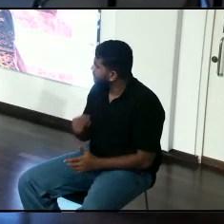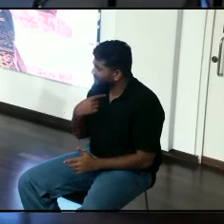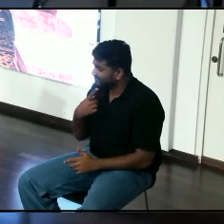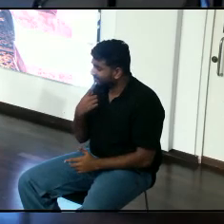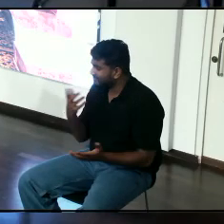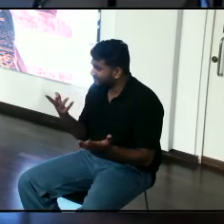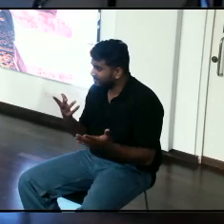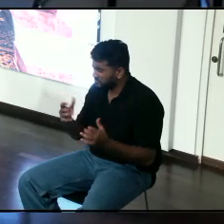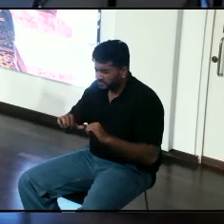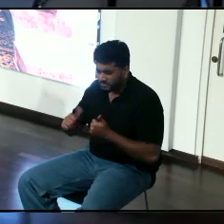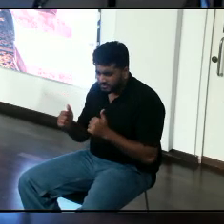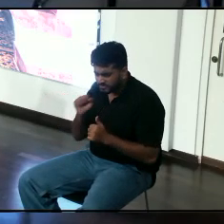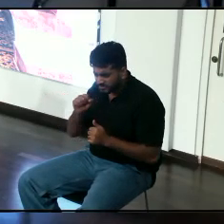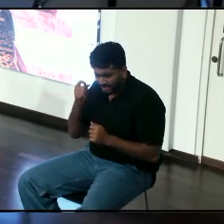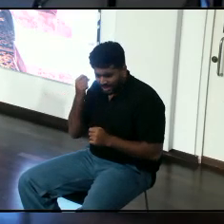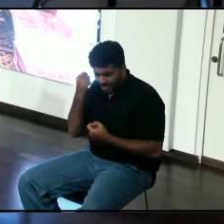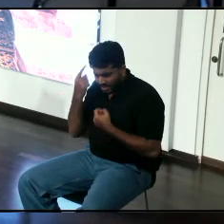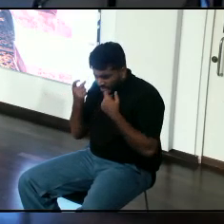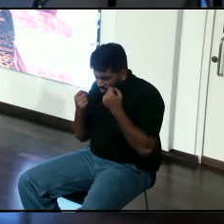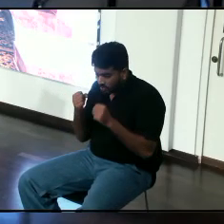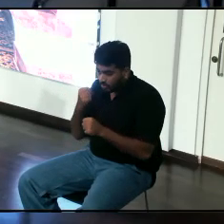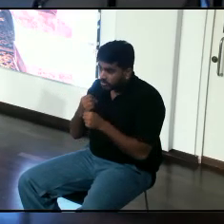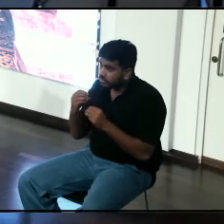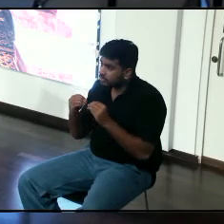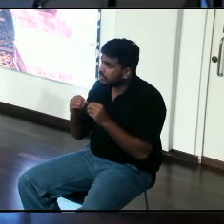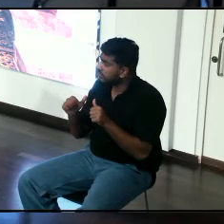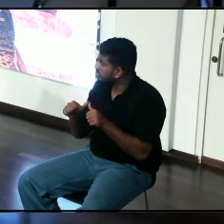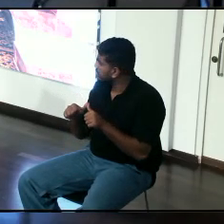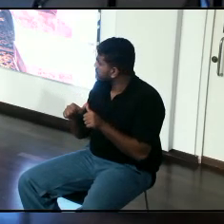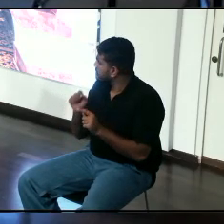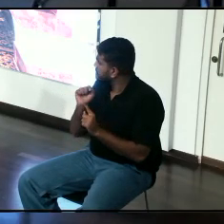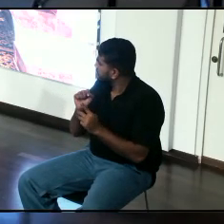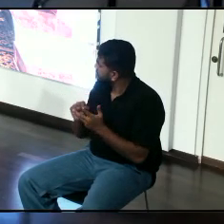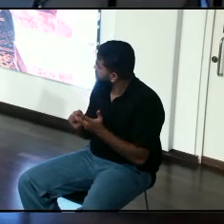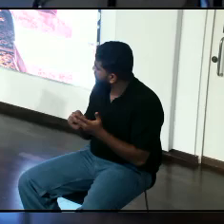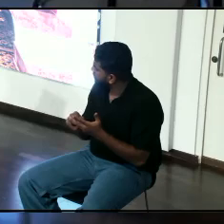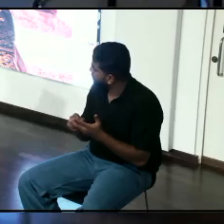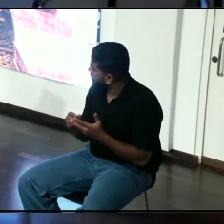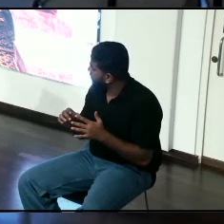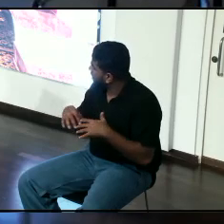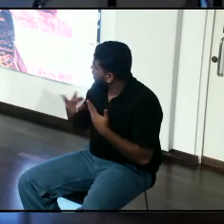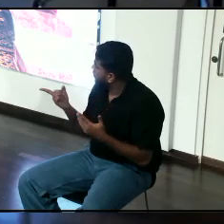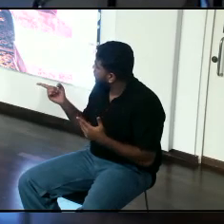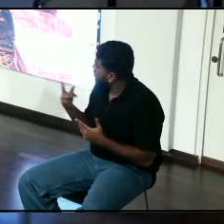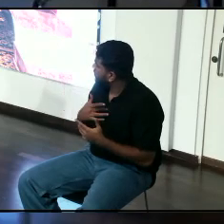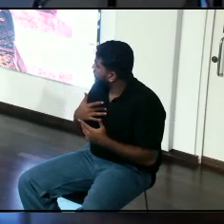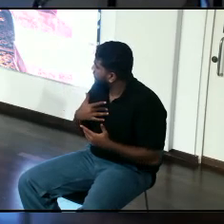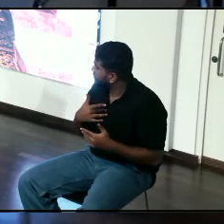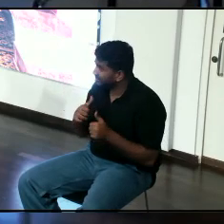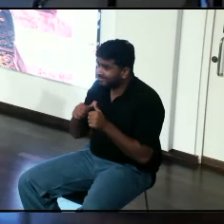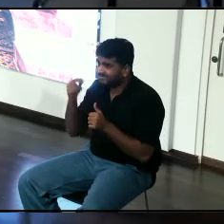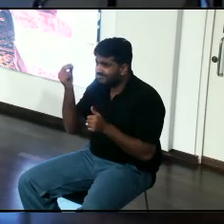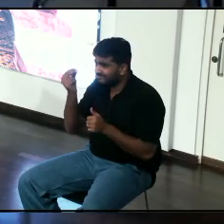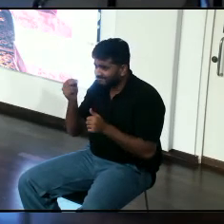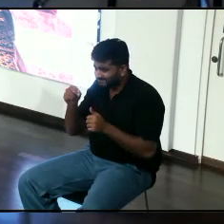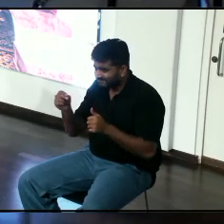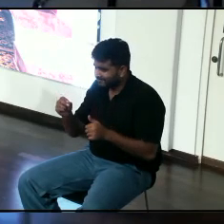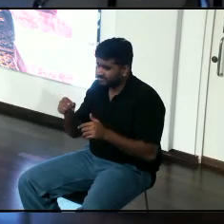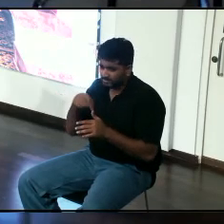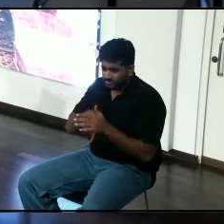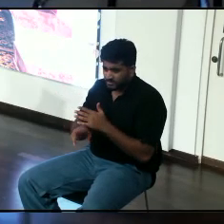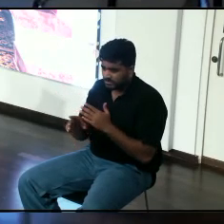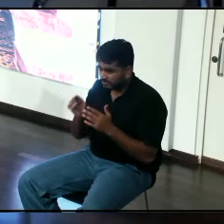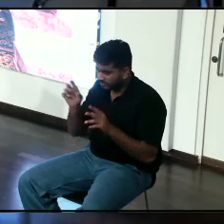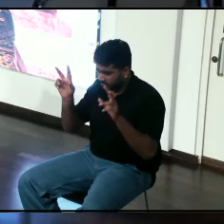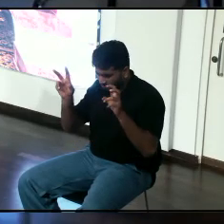an entirely different understanding of Goa and of Goans. So Robert, how do you feel architecture gives context